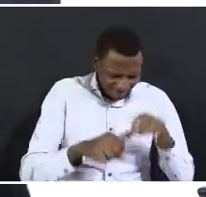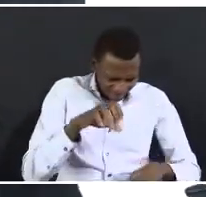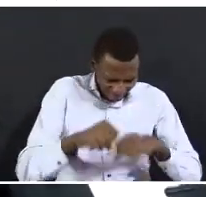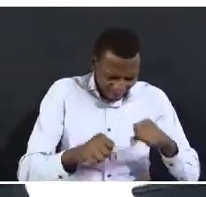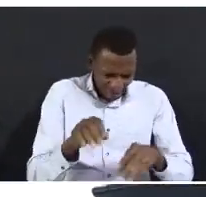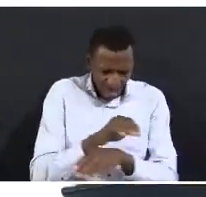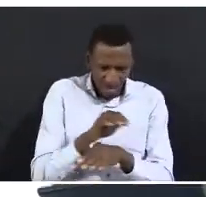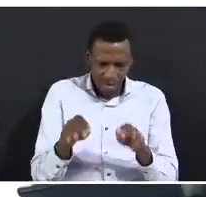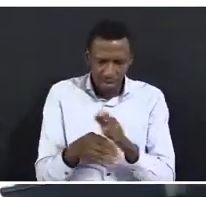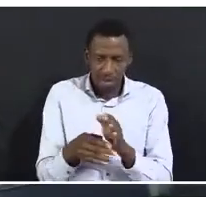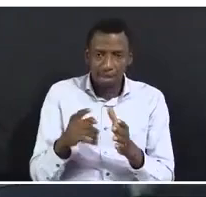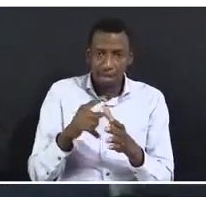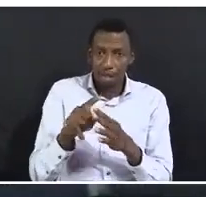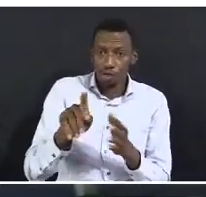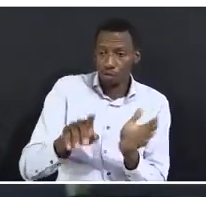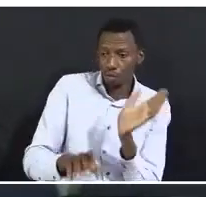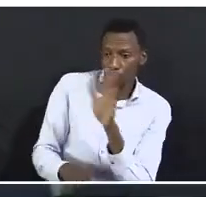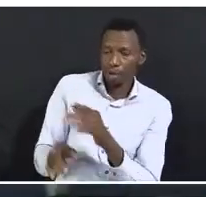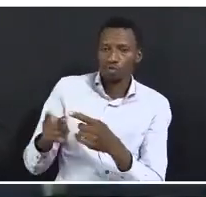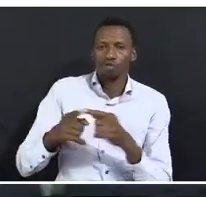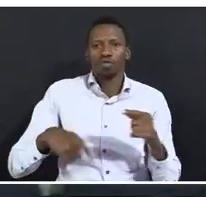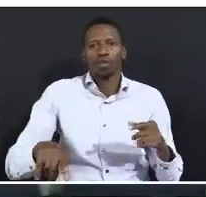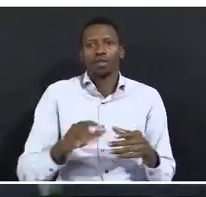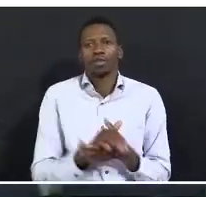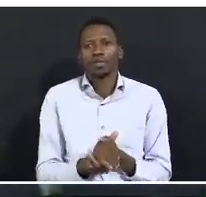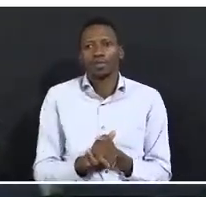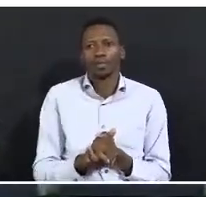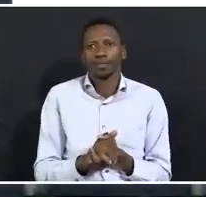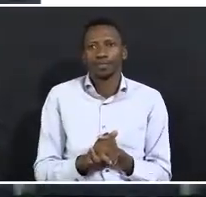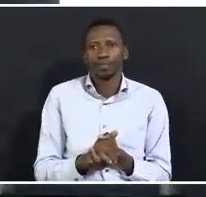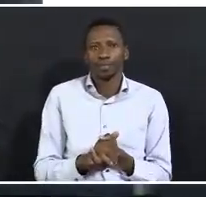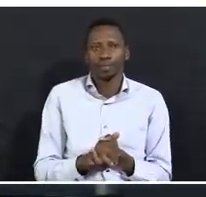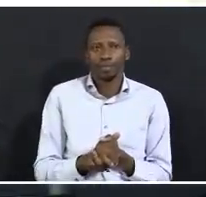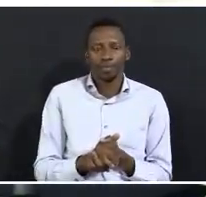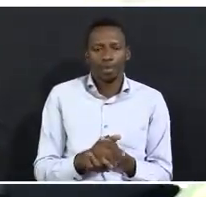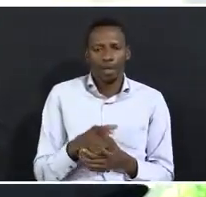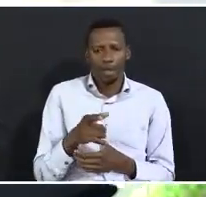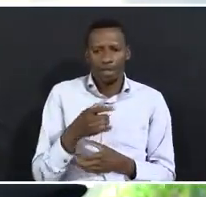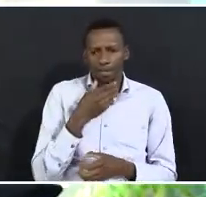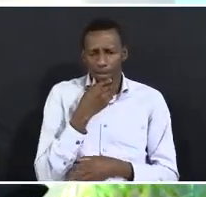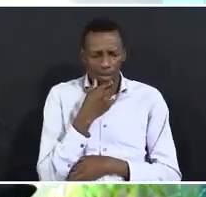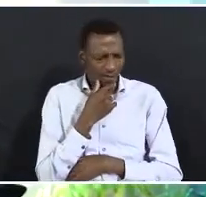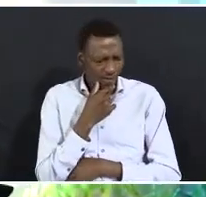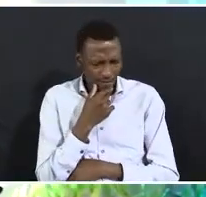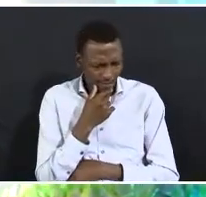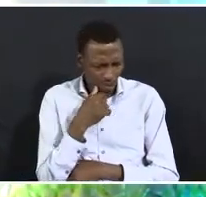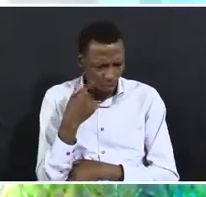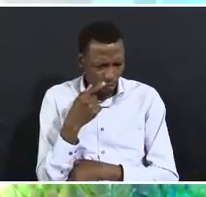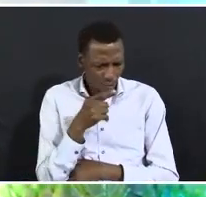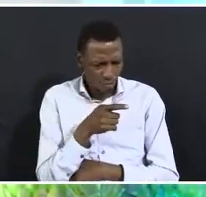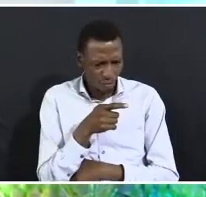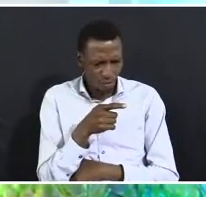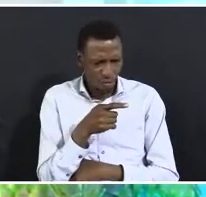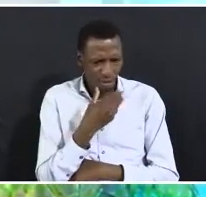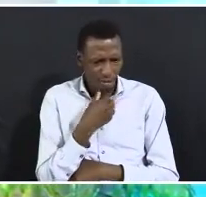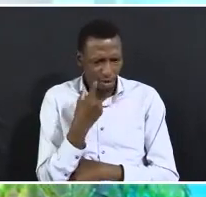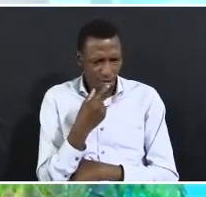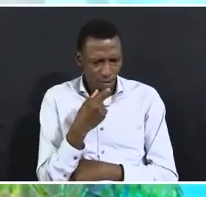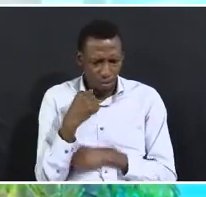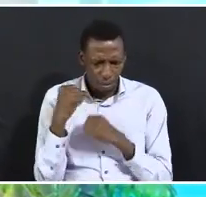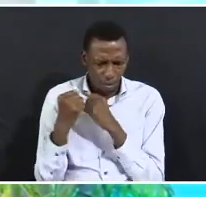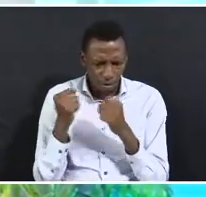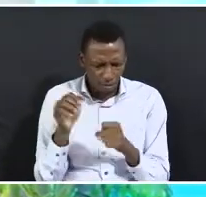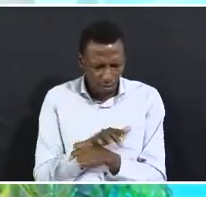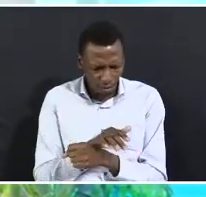will give back to us. So this man all along was wondering, who could be this man be? Who is